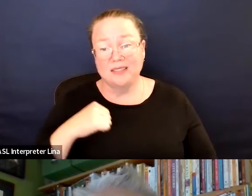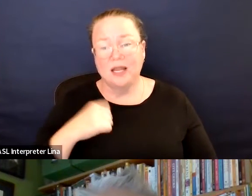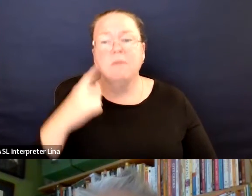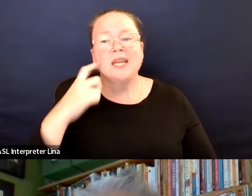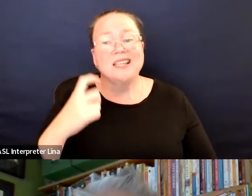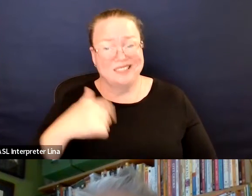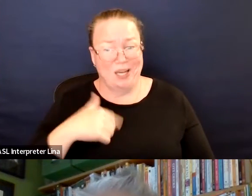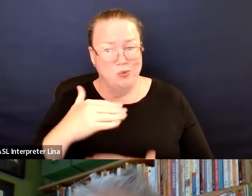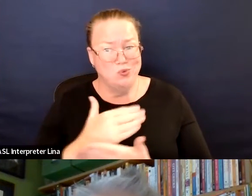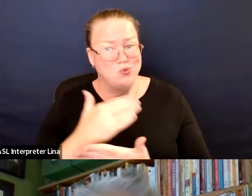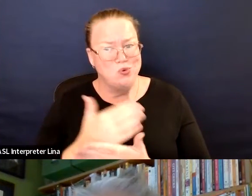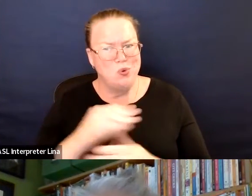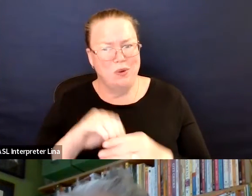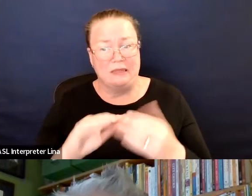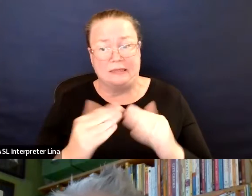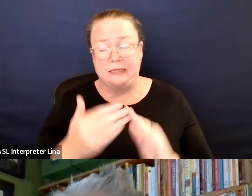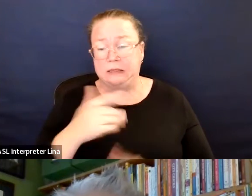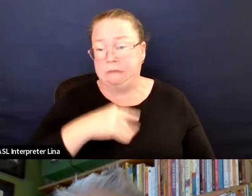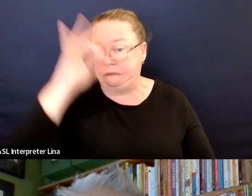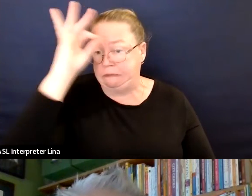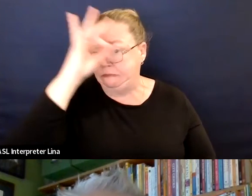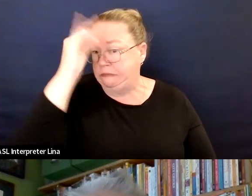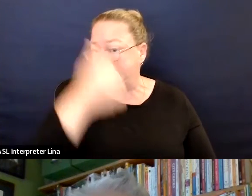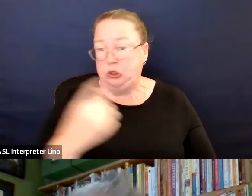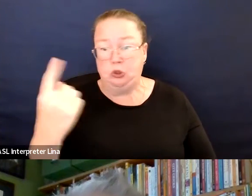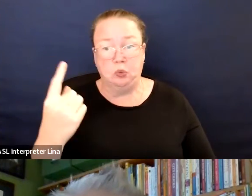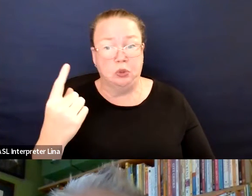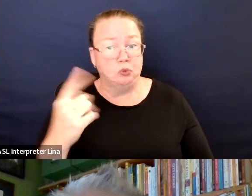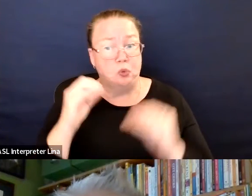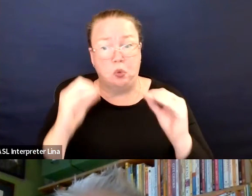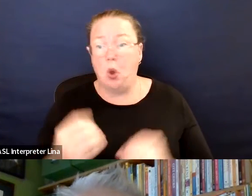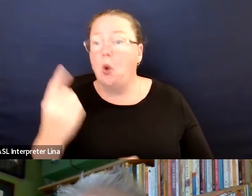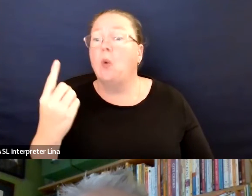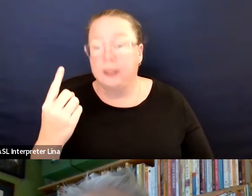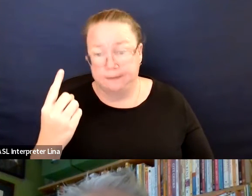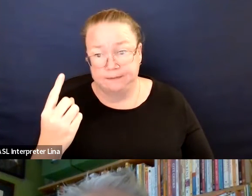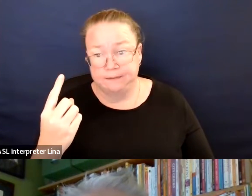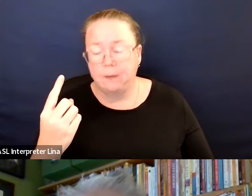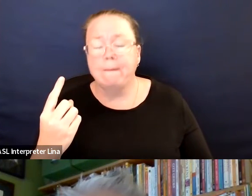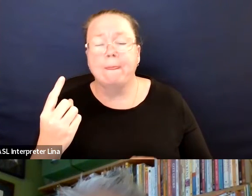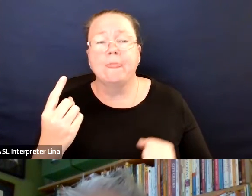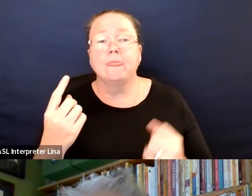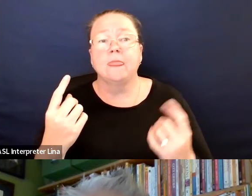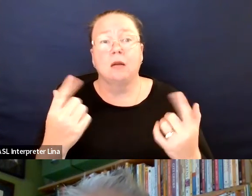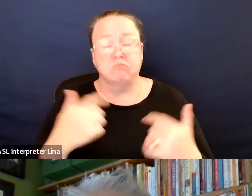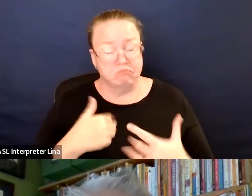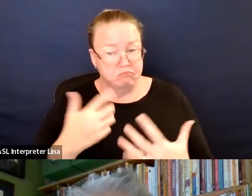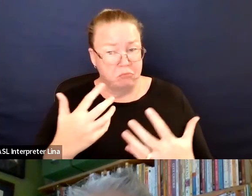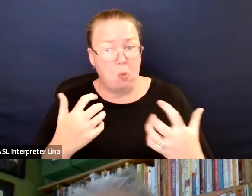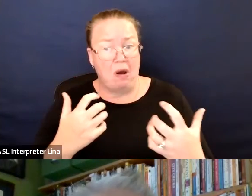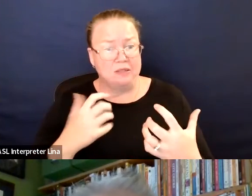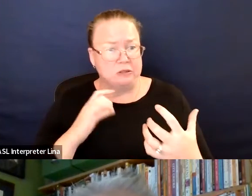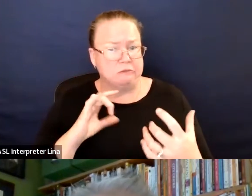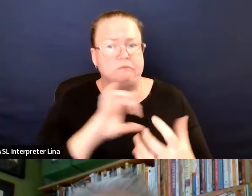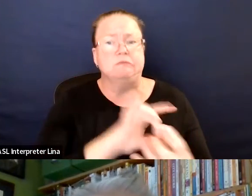I was new in town and I didn't know anybody, not a soul. And so I was interested in getting connected